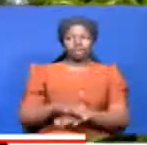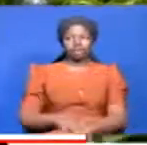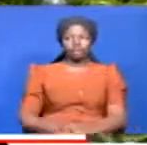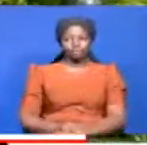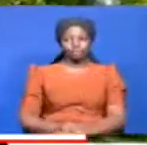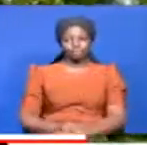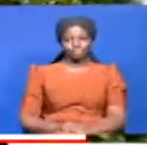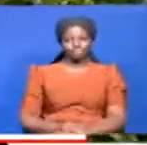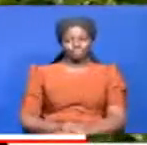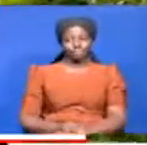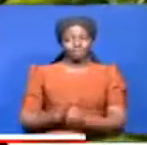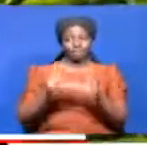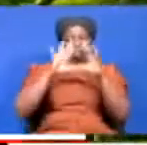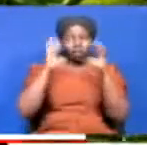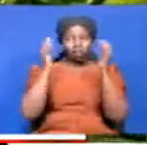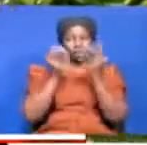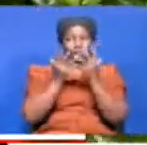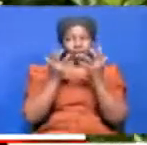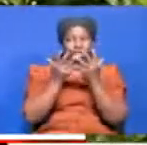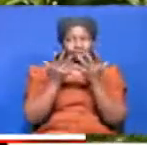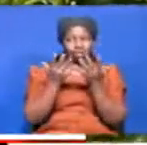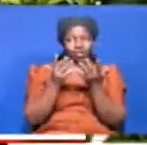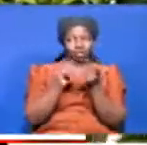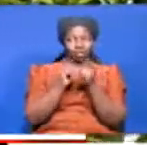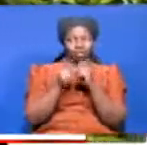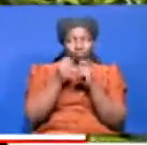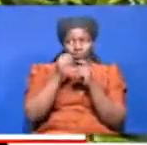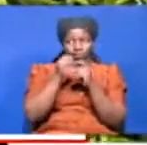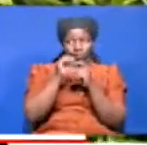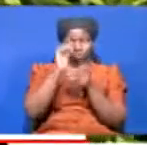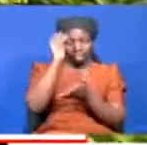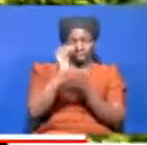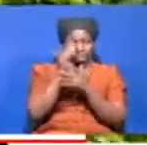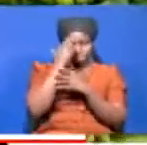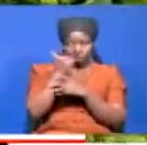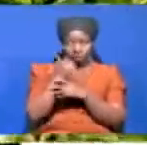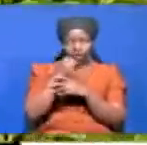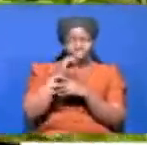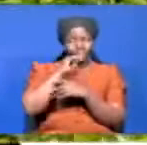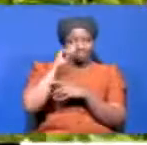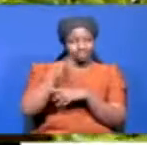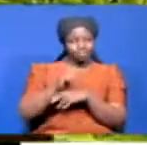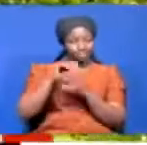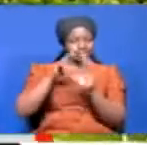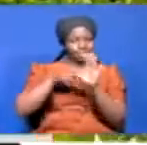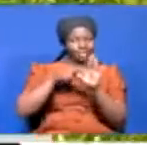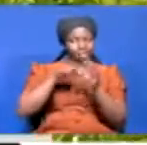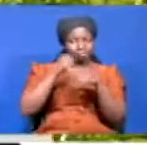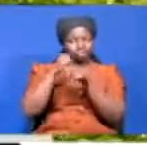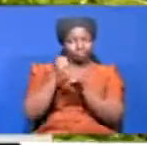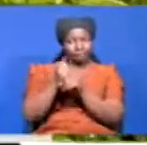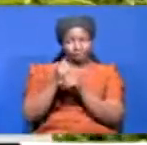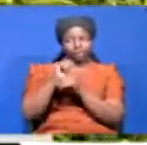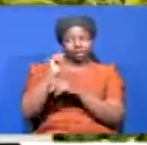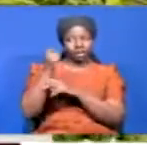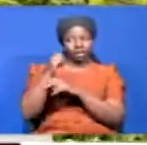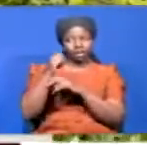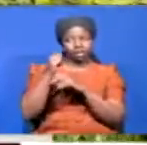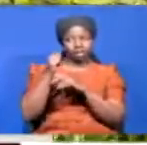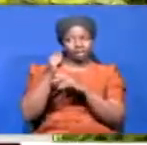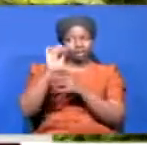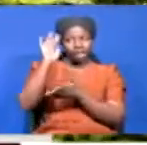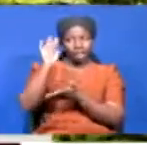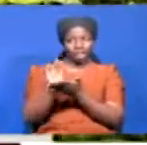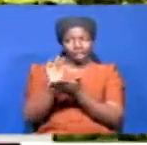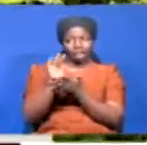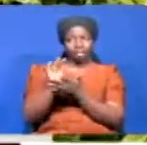The global recession occasioned by the Russian-Ukraine crisis saw Kenya tea export destination shrink to 40 markets compared to 51